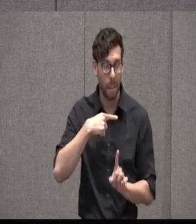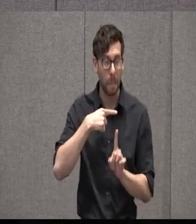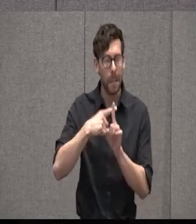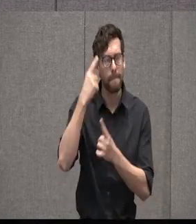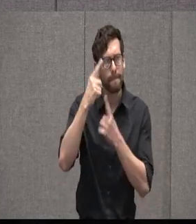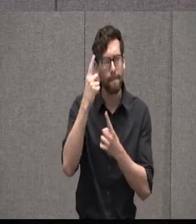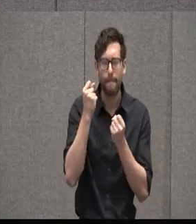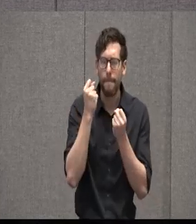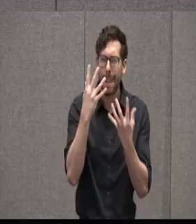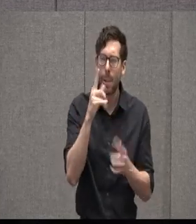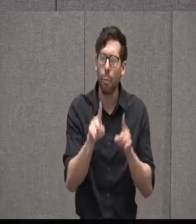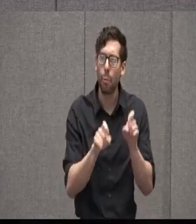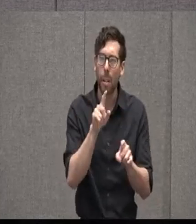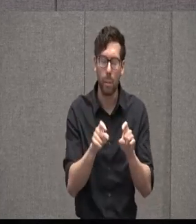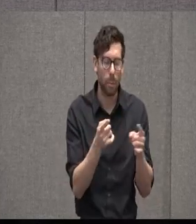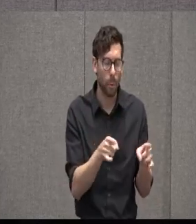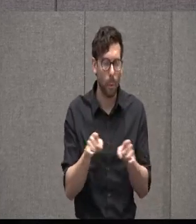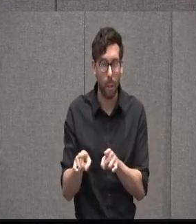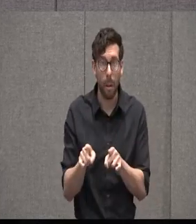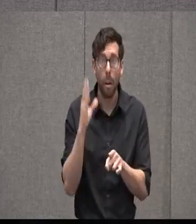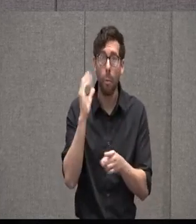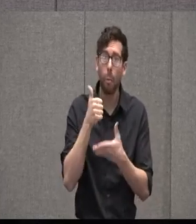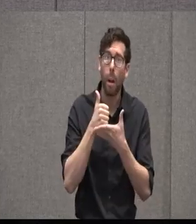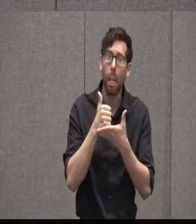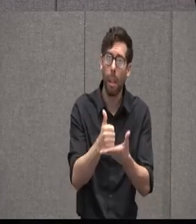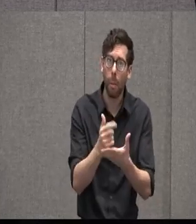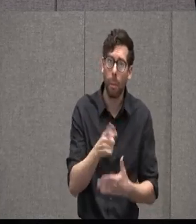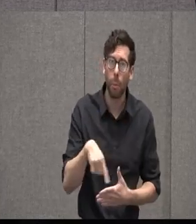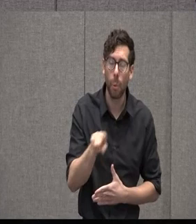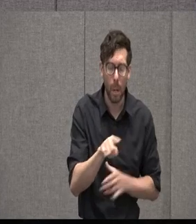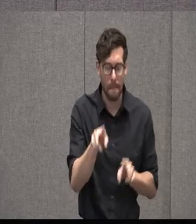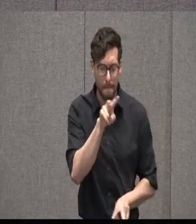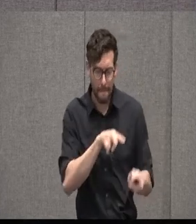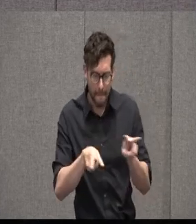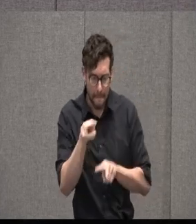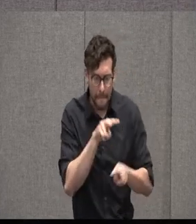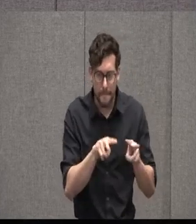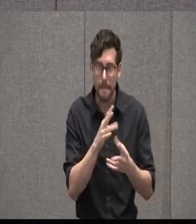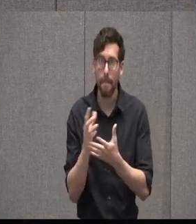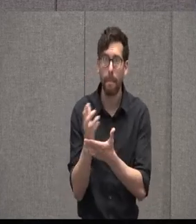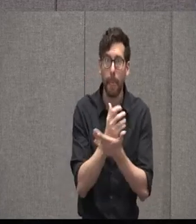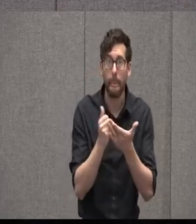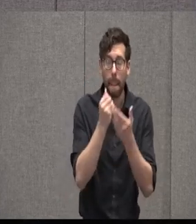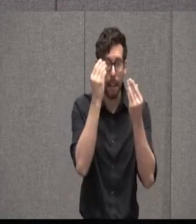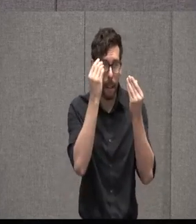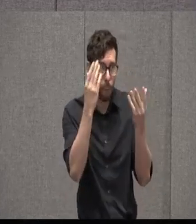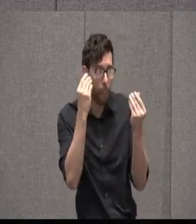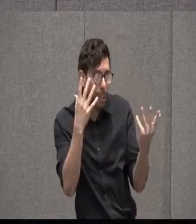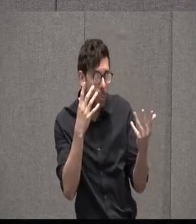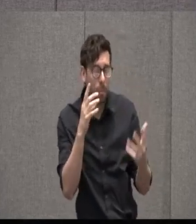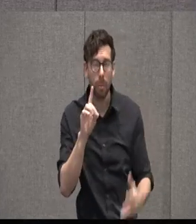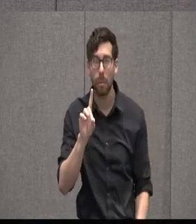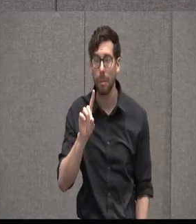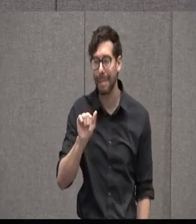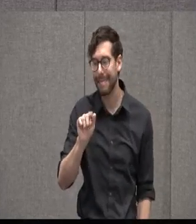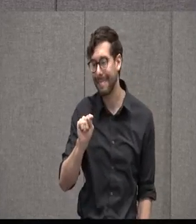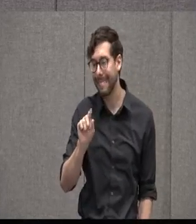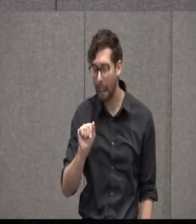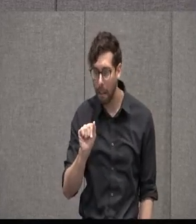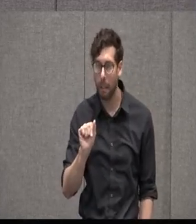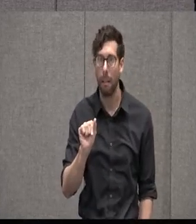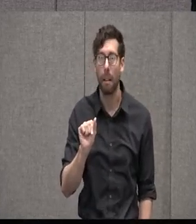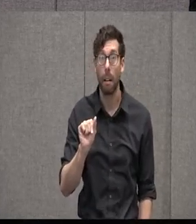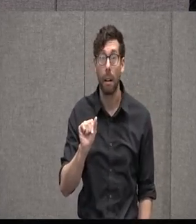on. And that will help with observations, collecting information, collecting data. And data, we